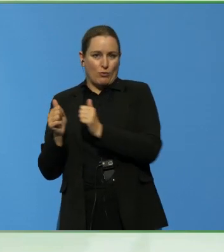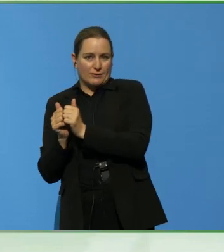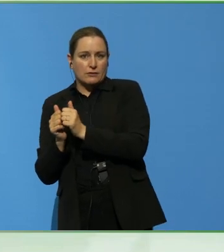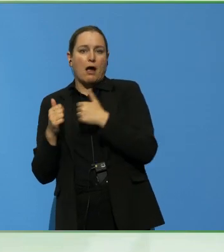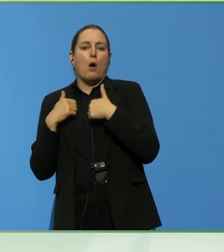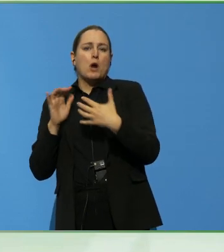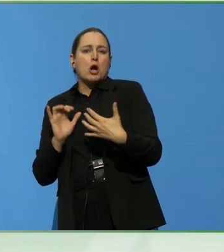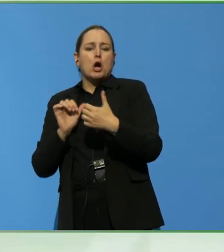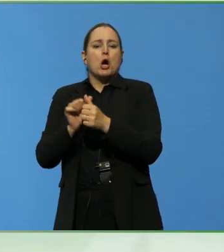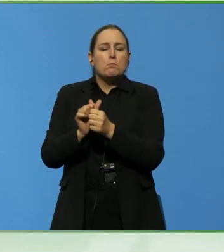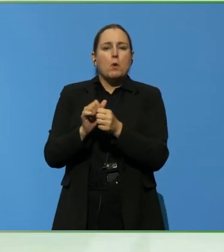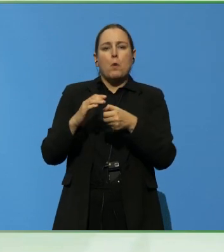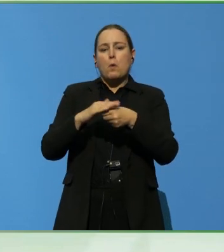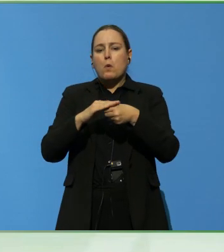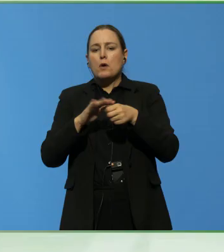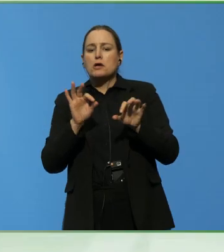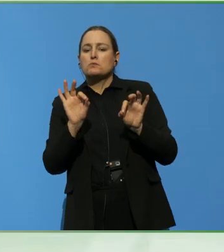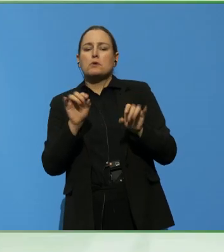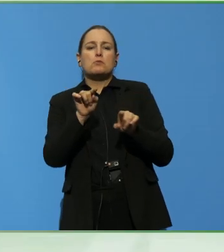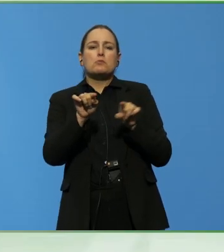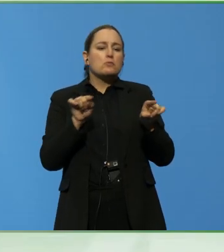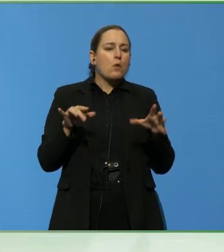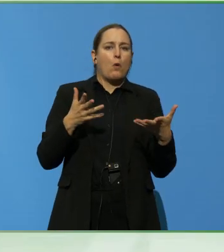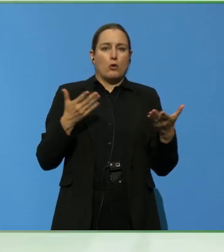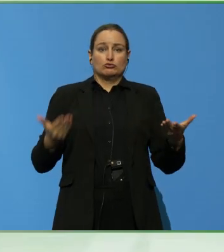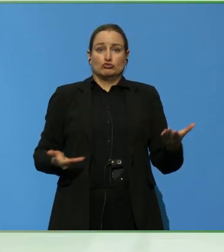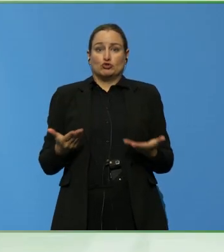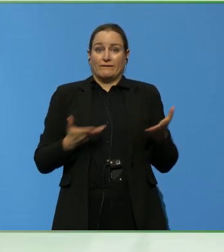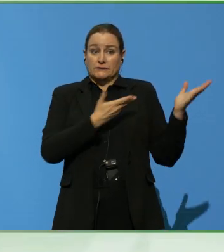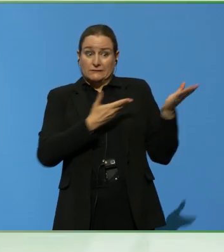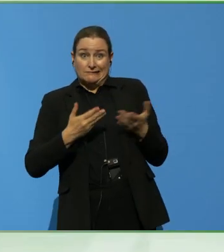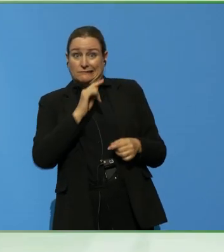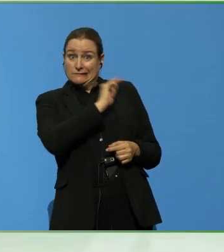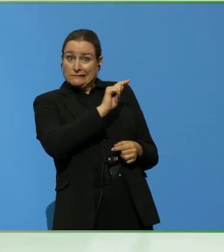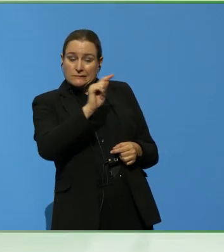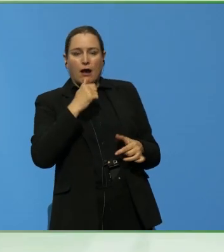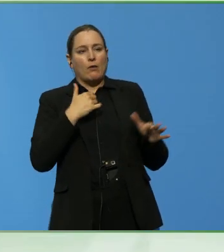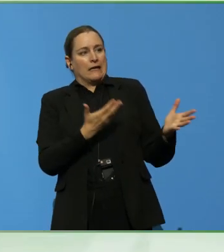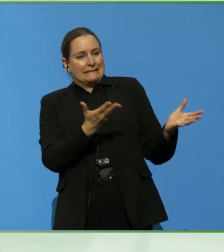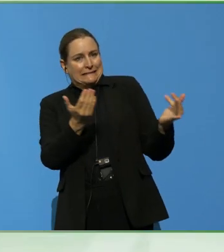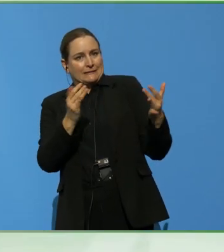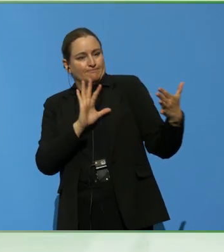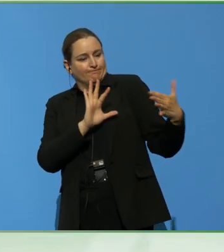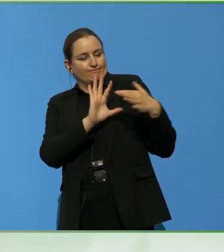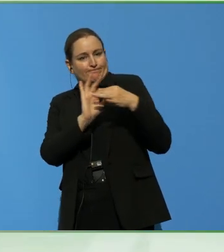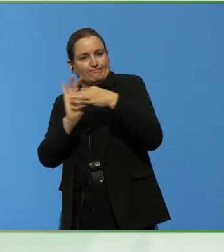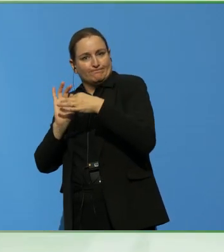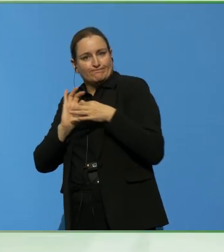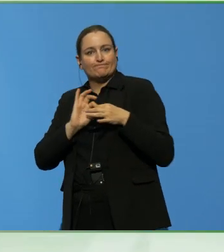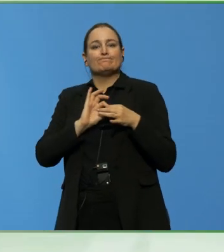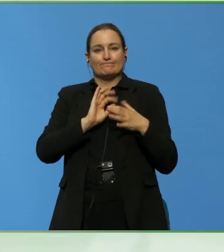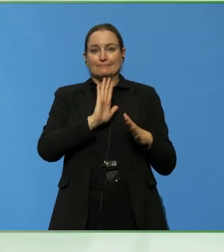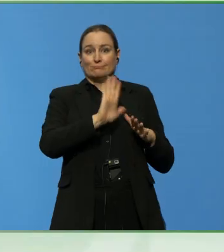the other service providers as well. So this would be really helpful to get those connections with those women and girls